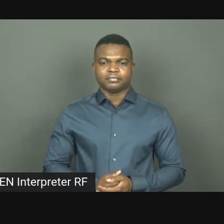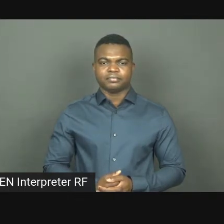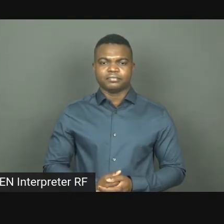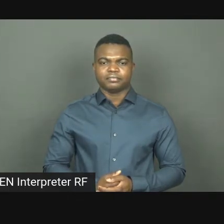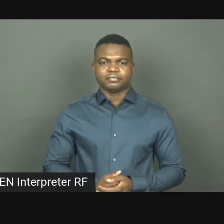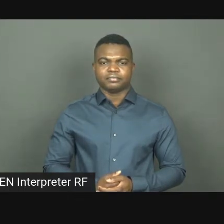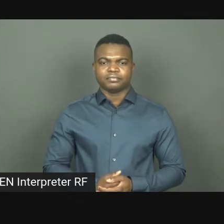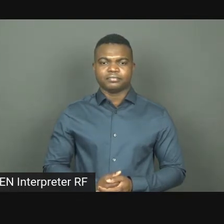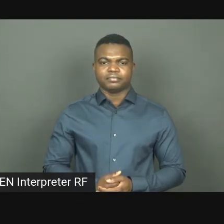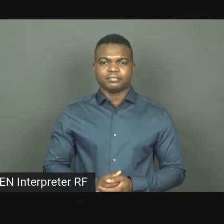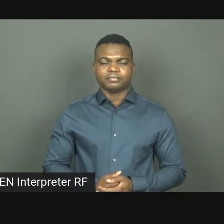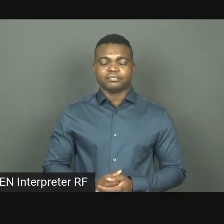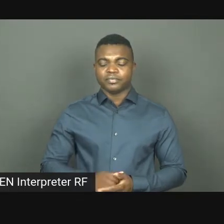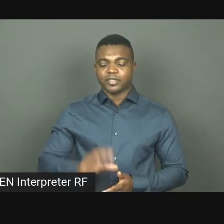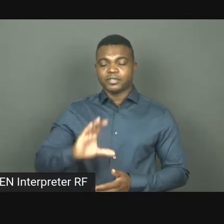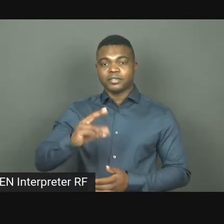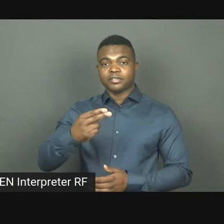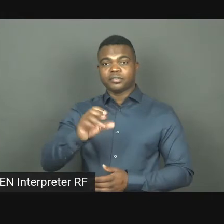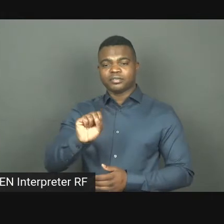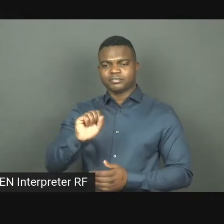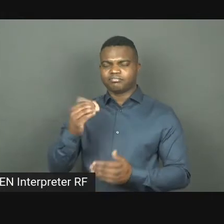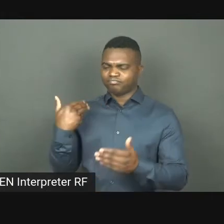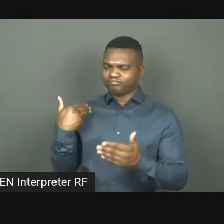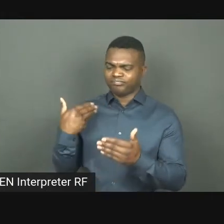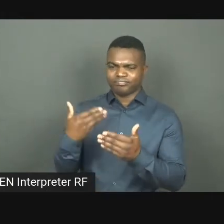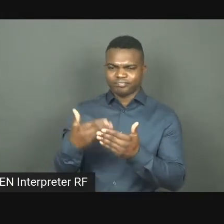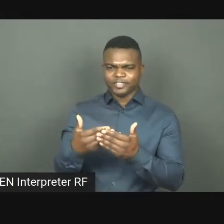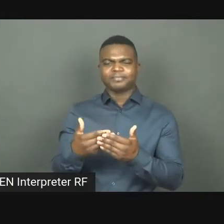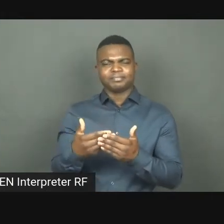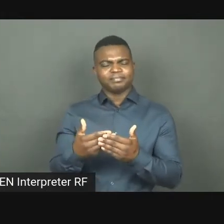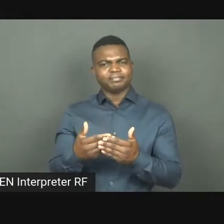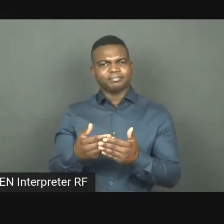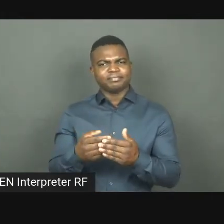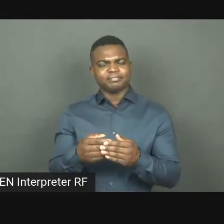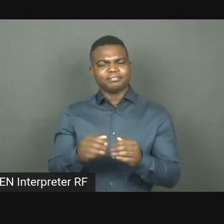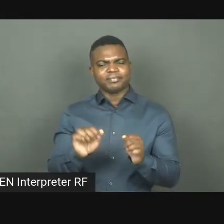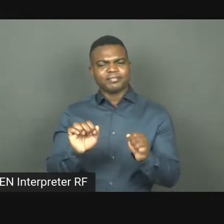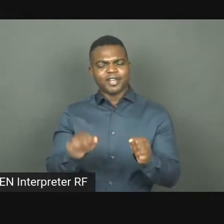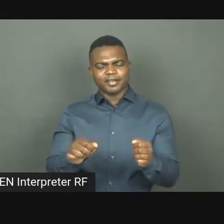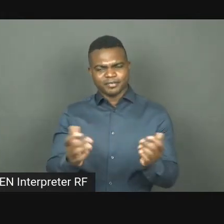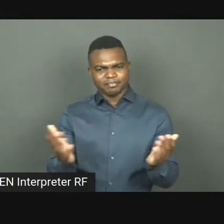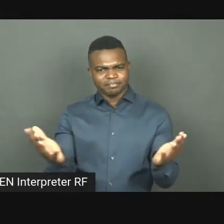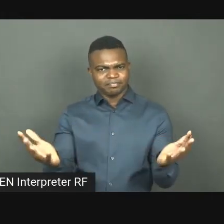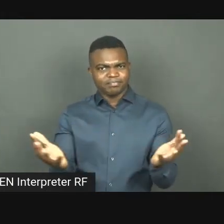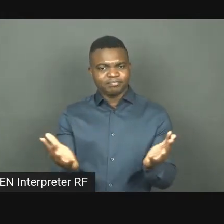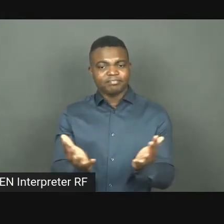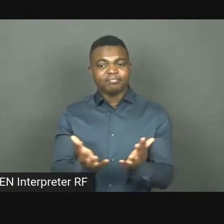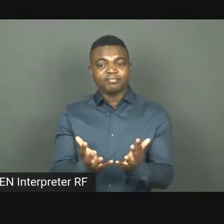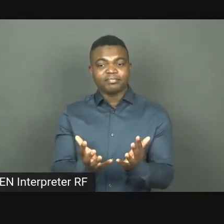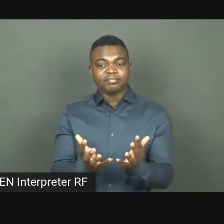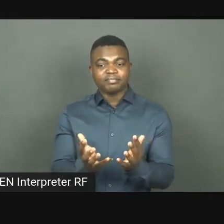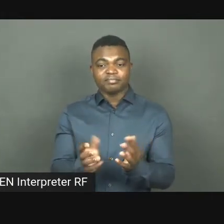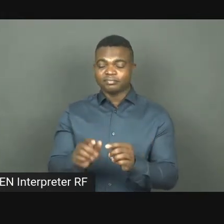conference, with some 700 people registered to participate over the 3 days. It's going to be